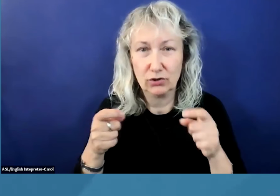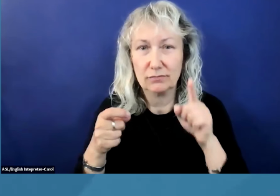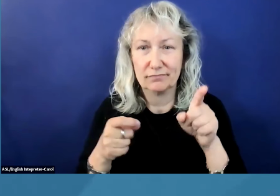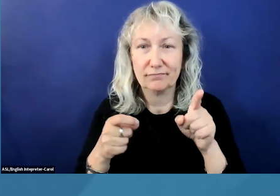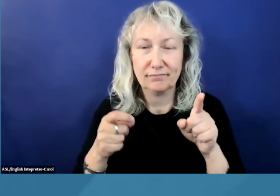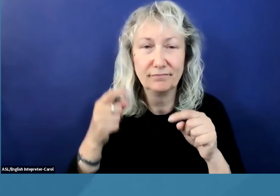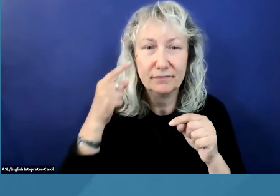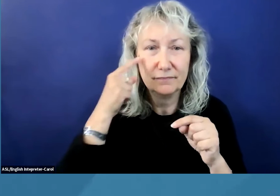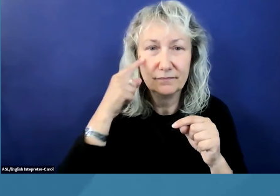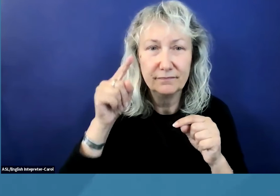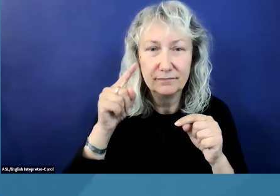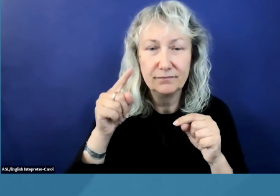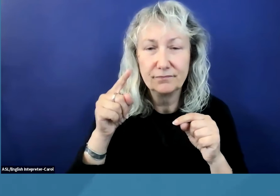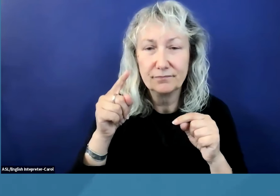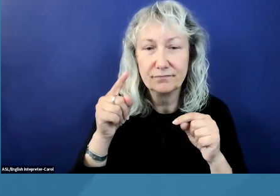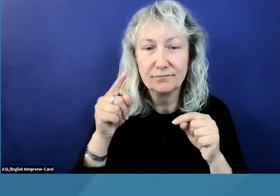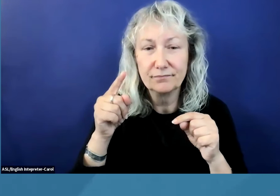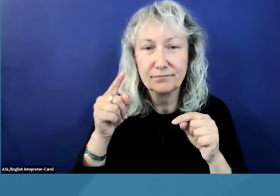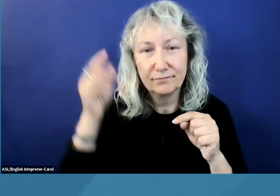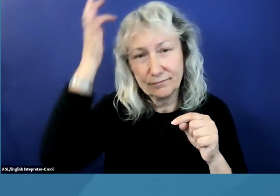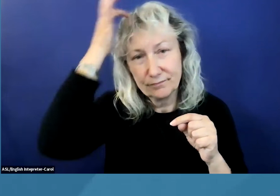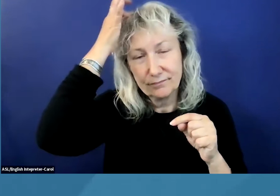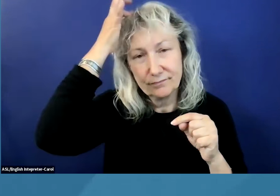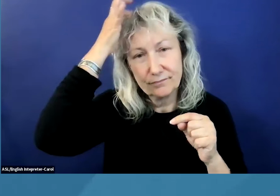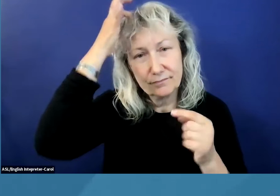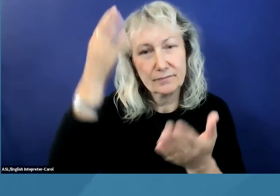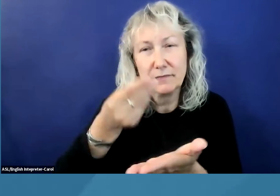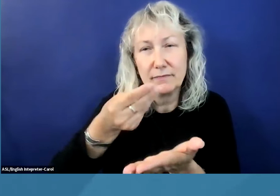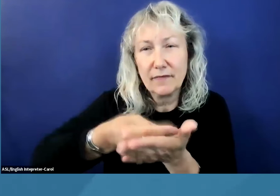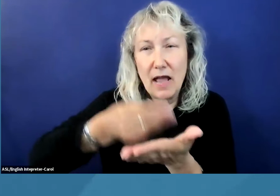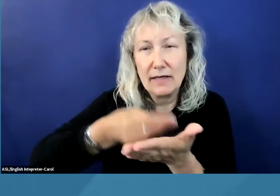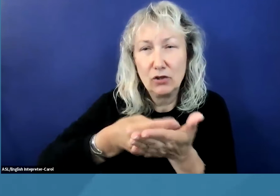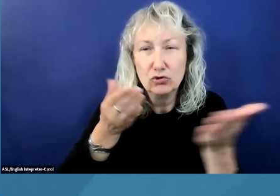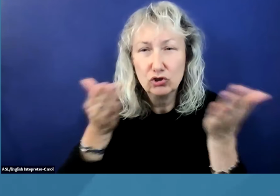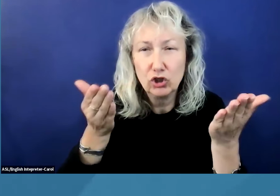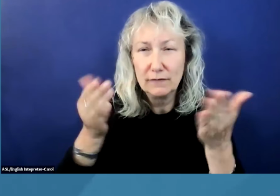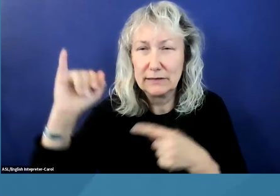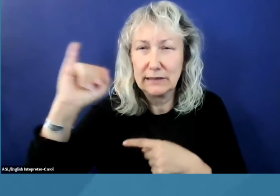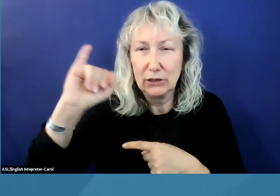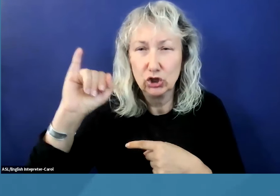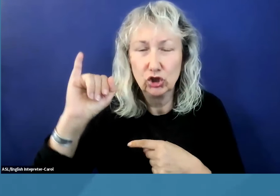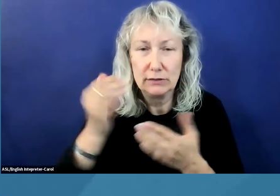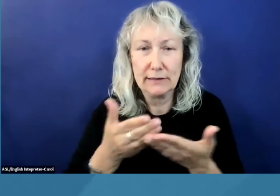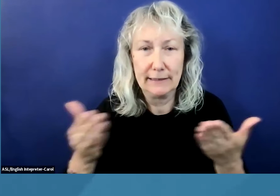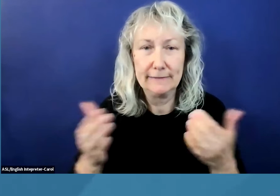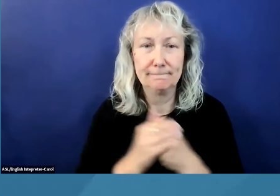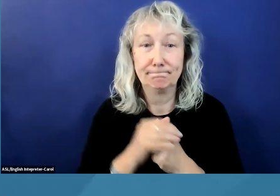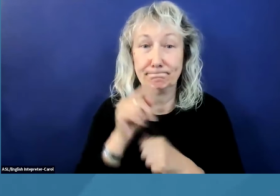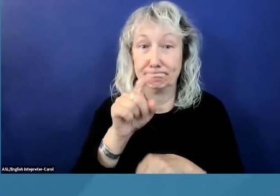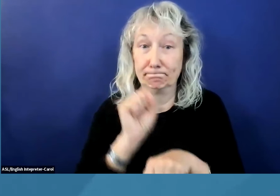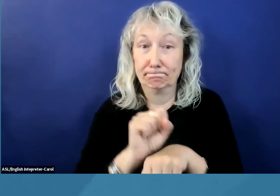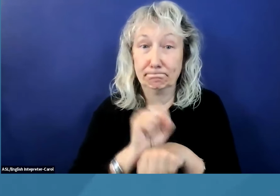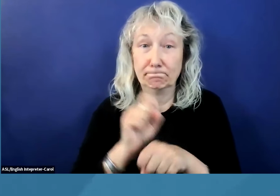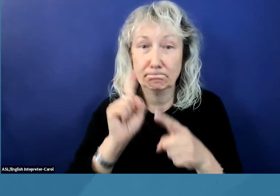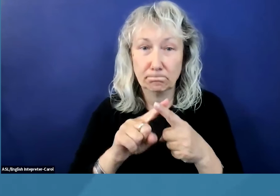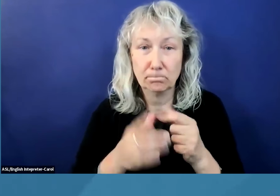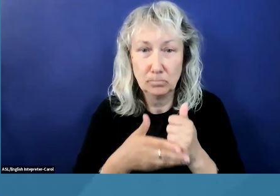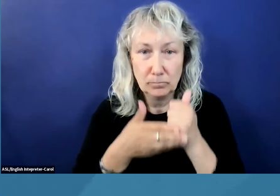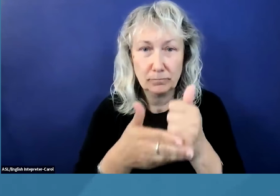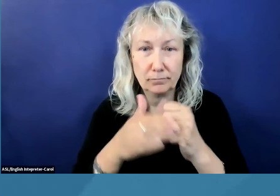financial services industries. He works to promote the division's consumer protection and financial